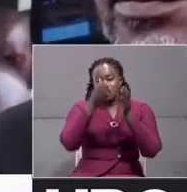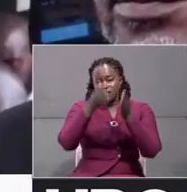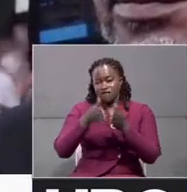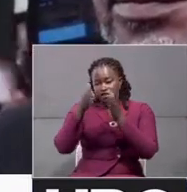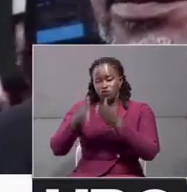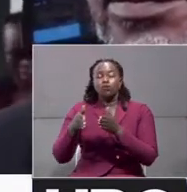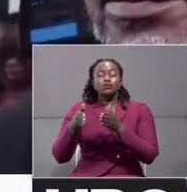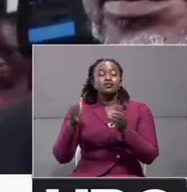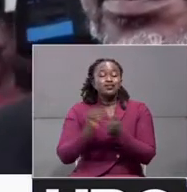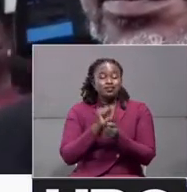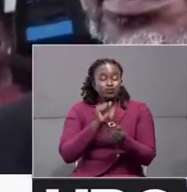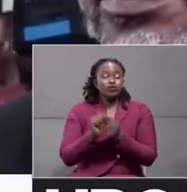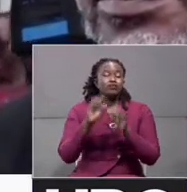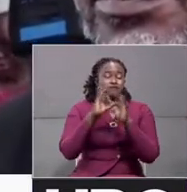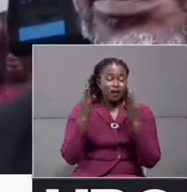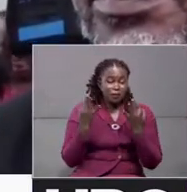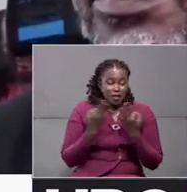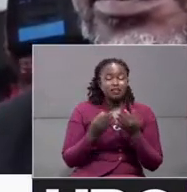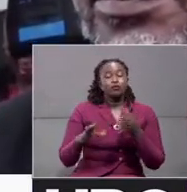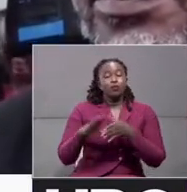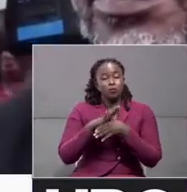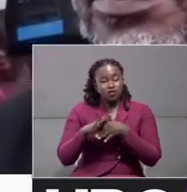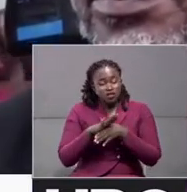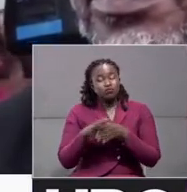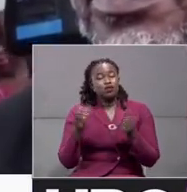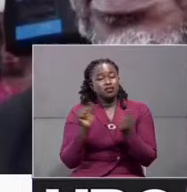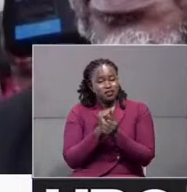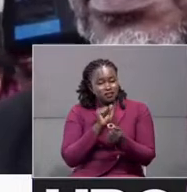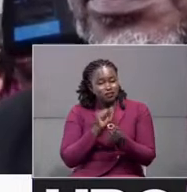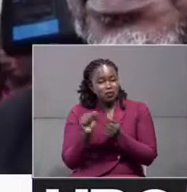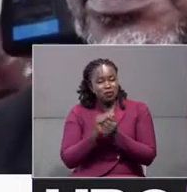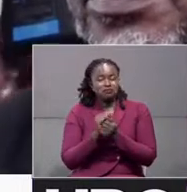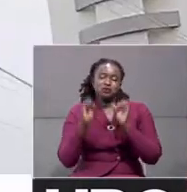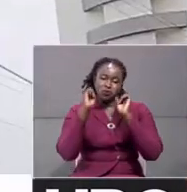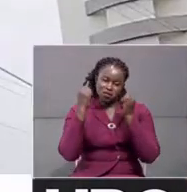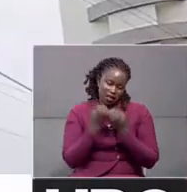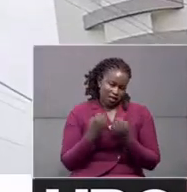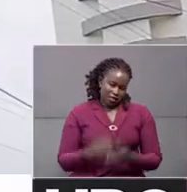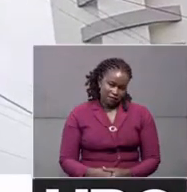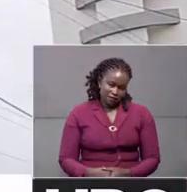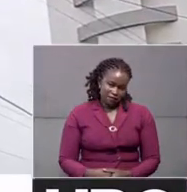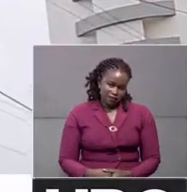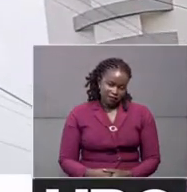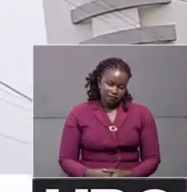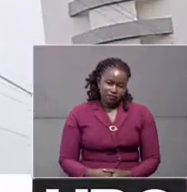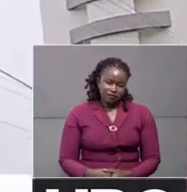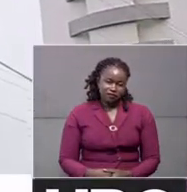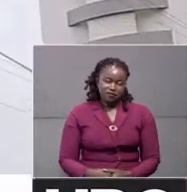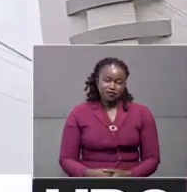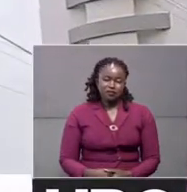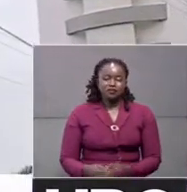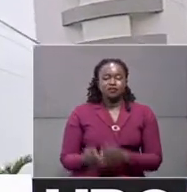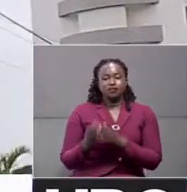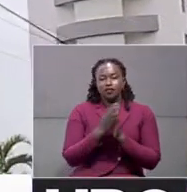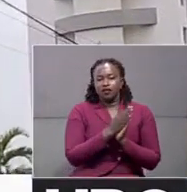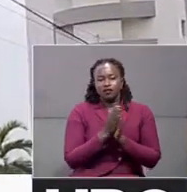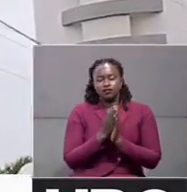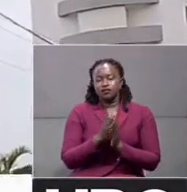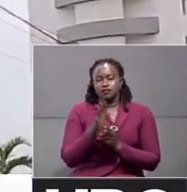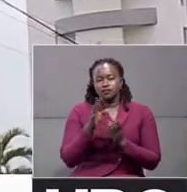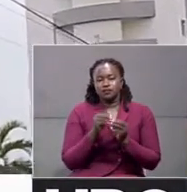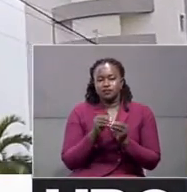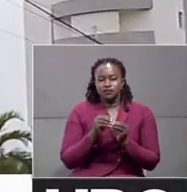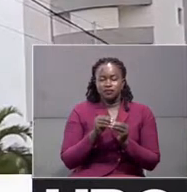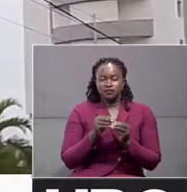Homosexuality destroys families. Homosexuality destroys society. Deborah Namamonde, UBC